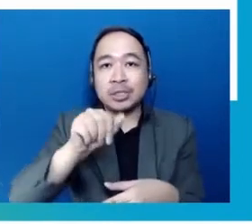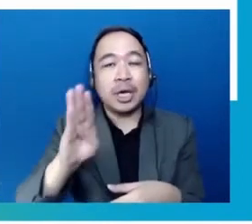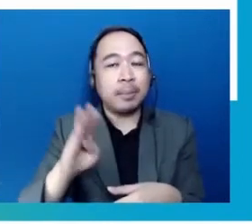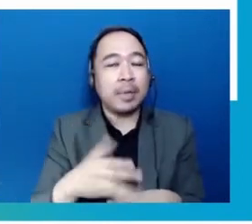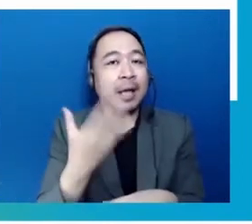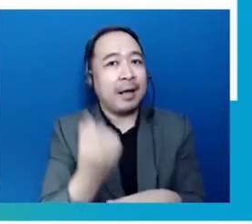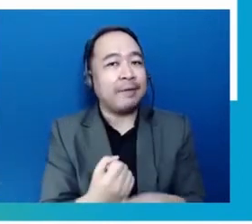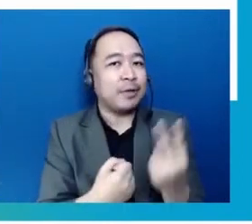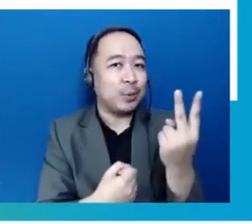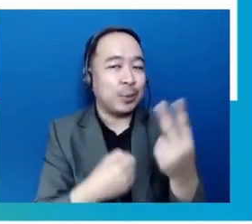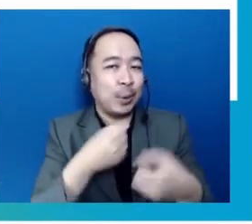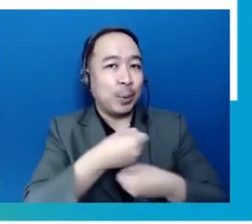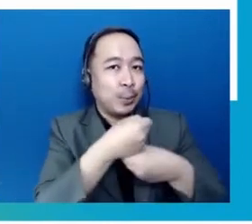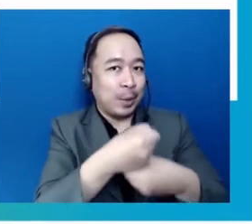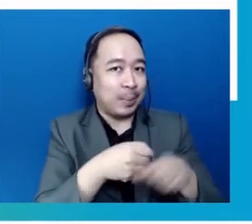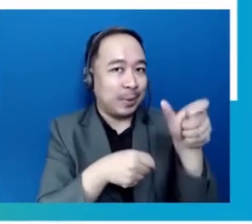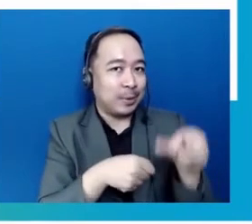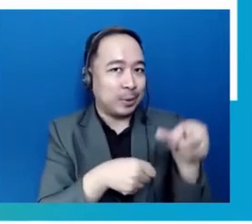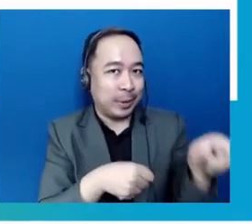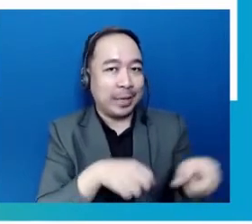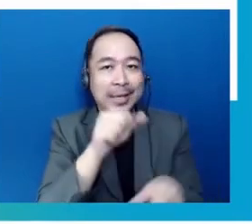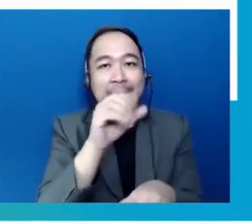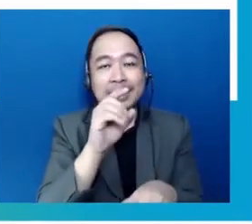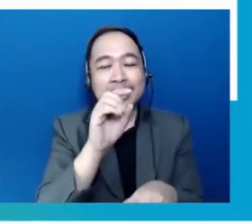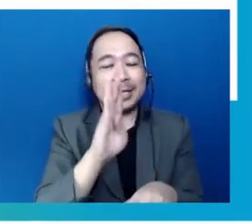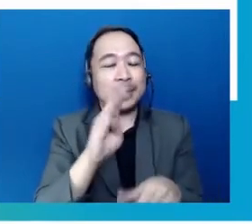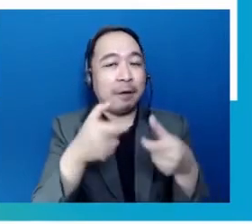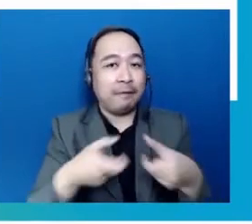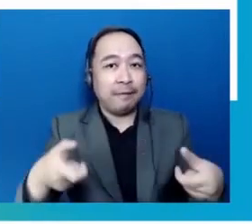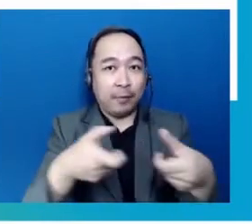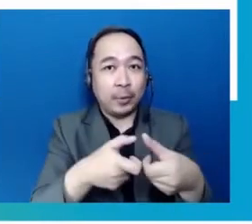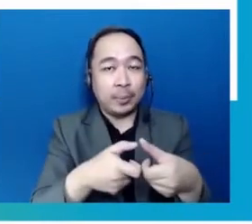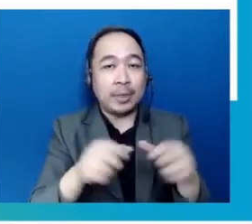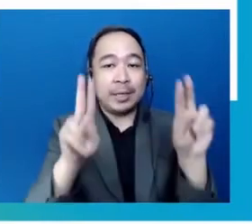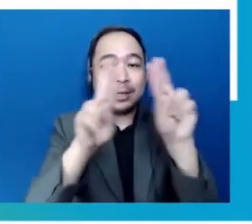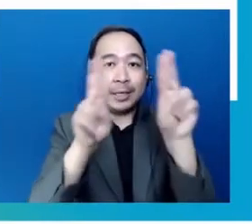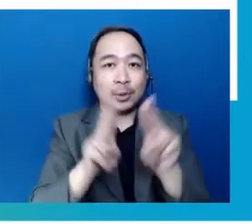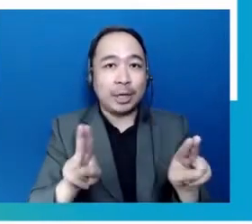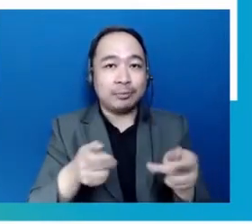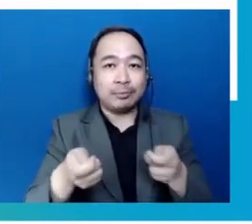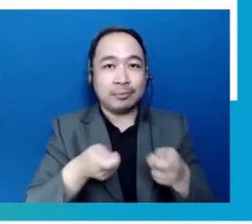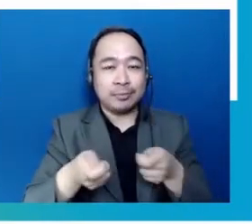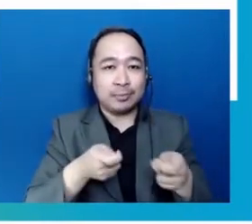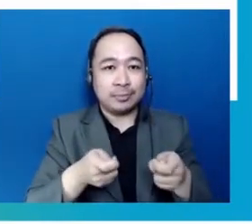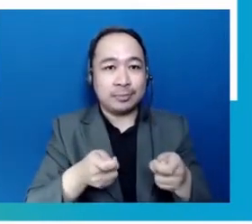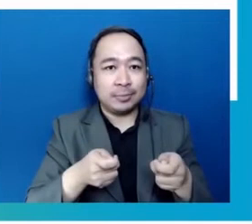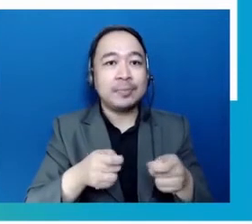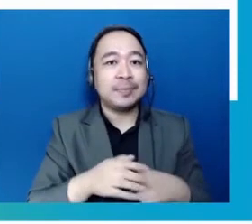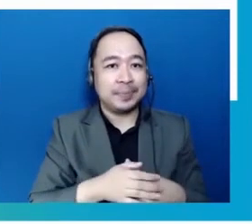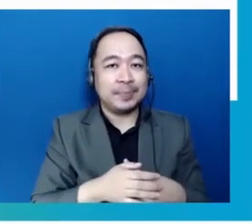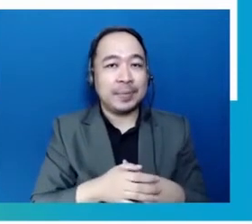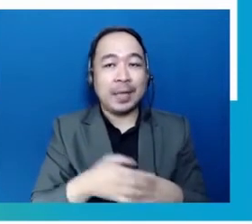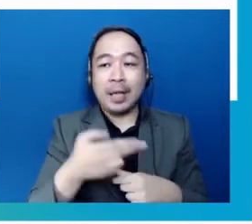from the NGO Forum on ADB, the international convener, Hemantha Withanaj, and